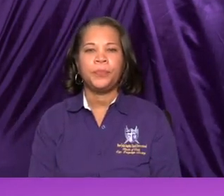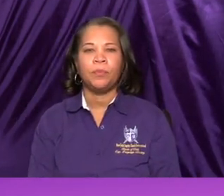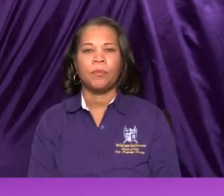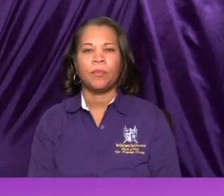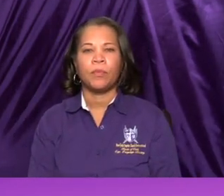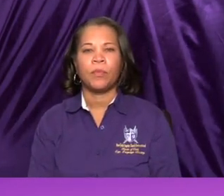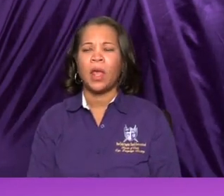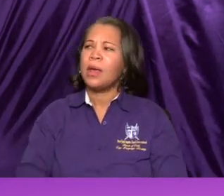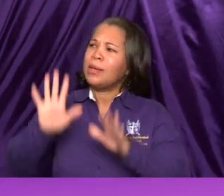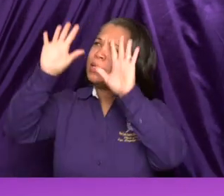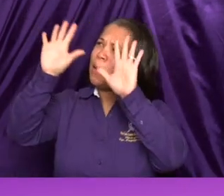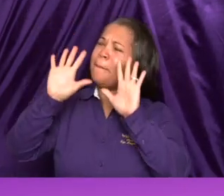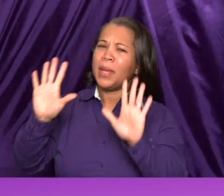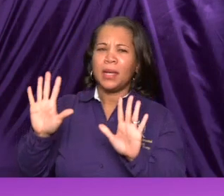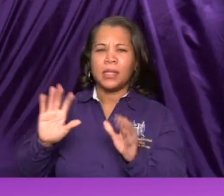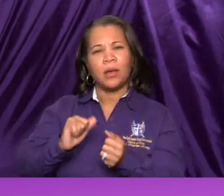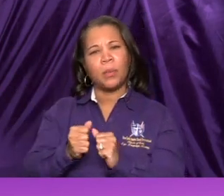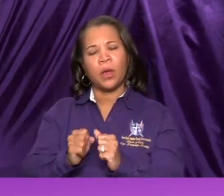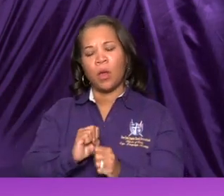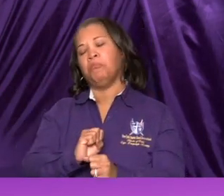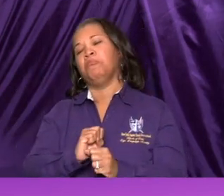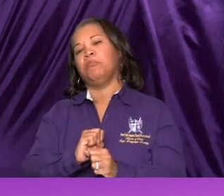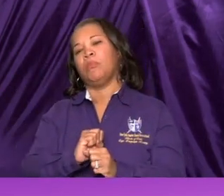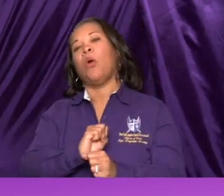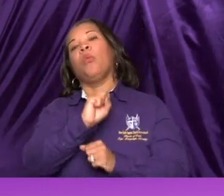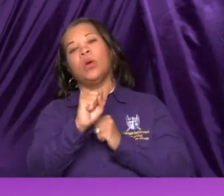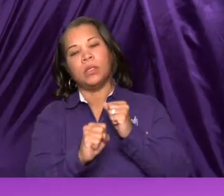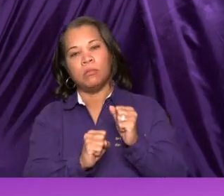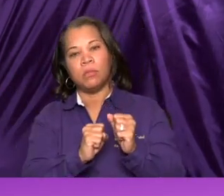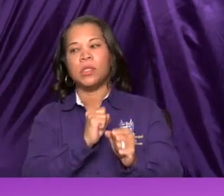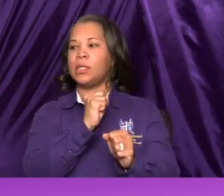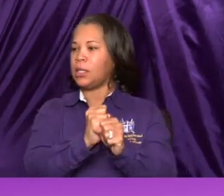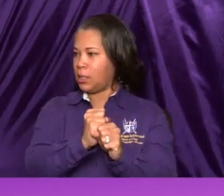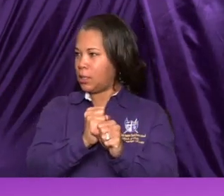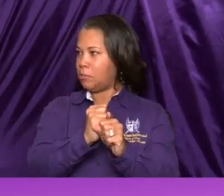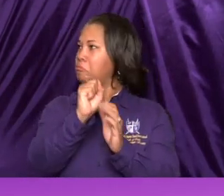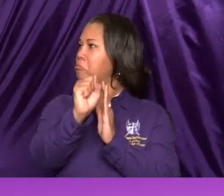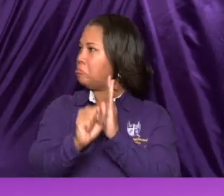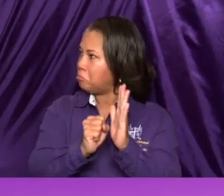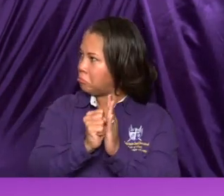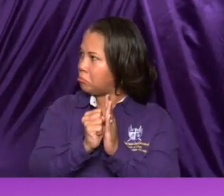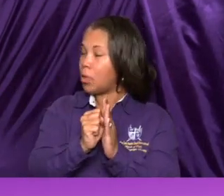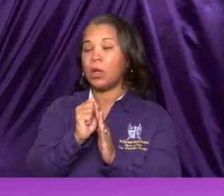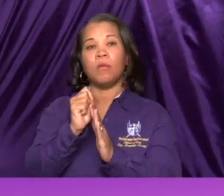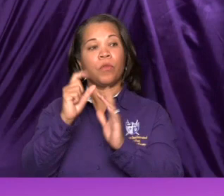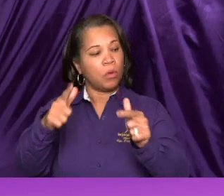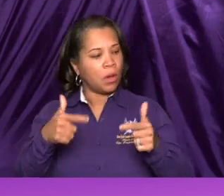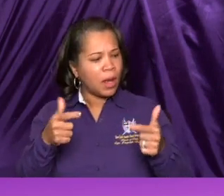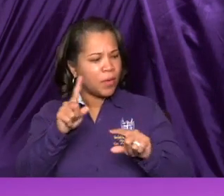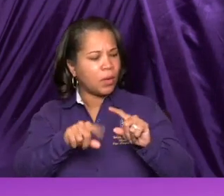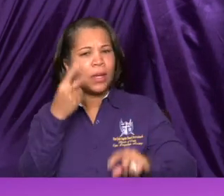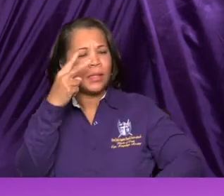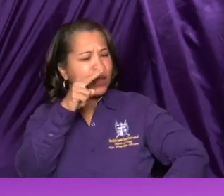Isn't it amazing how you could be in one season of your life that you can't see how things are going to turn out in your